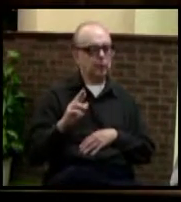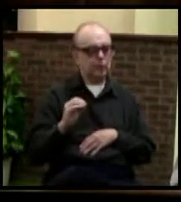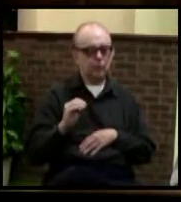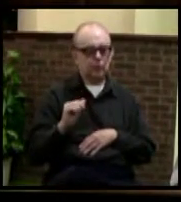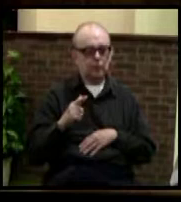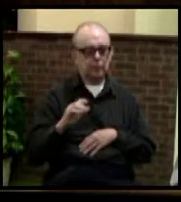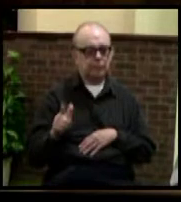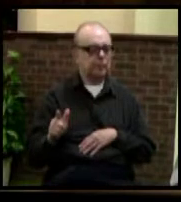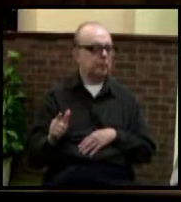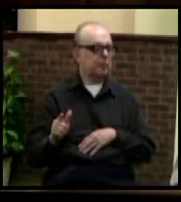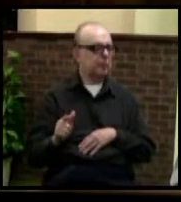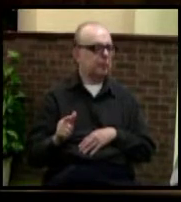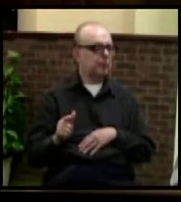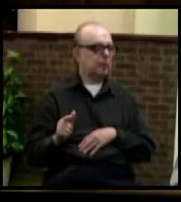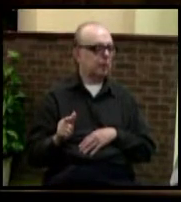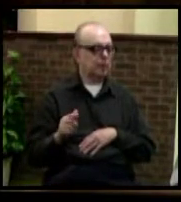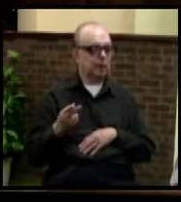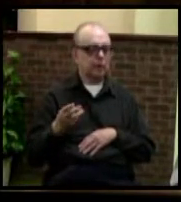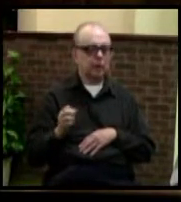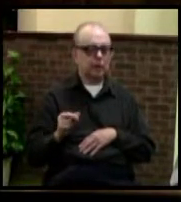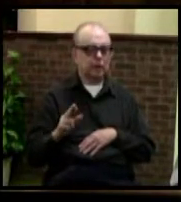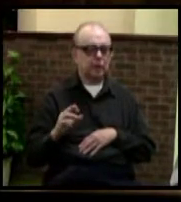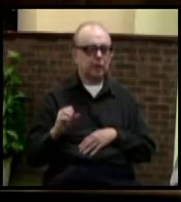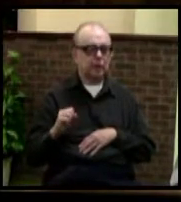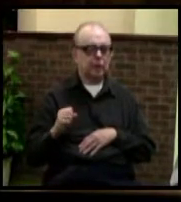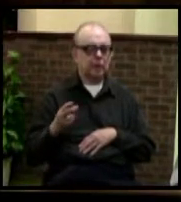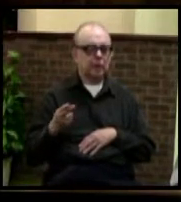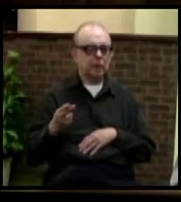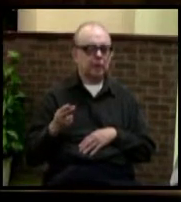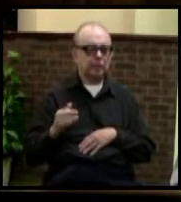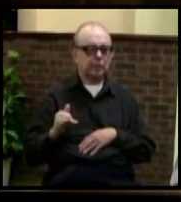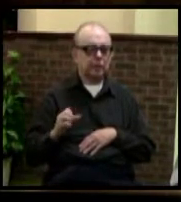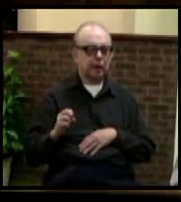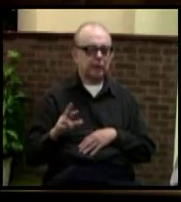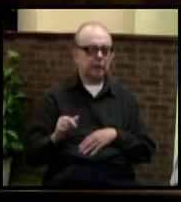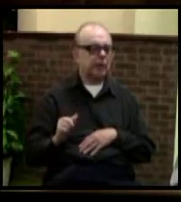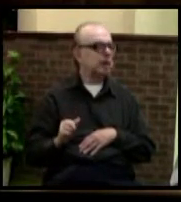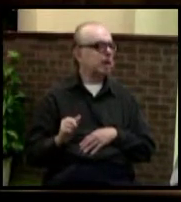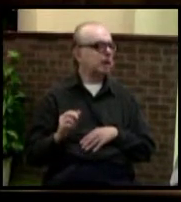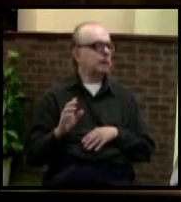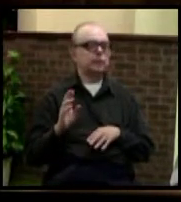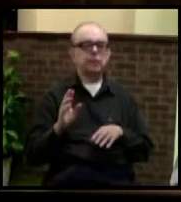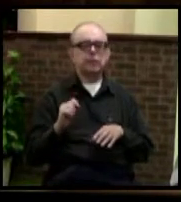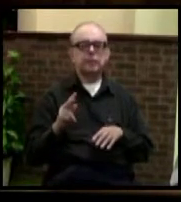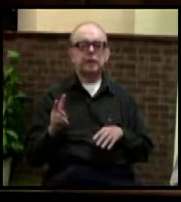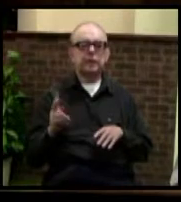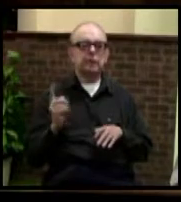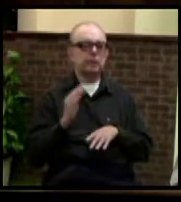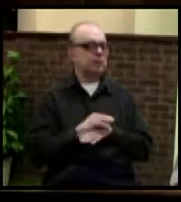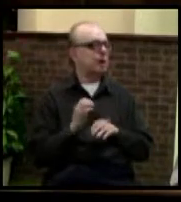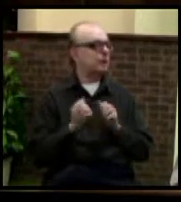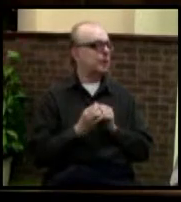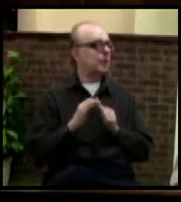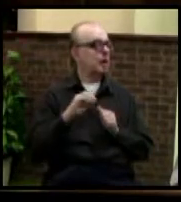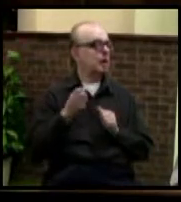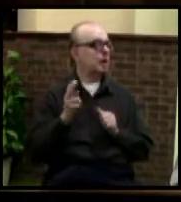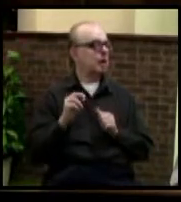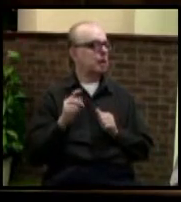okay? Earl Hershiser was on the late night show with Johnny Carson one night.